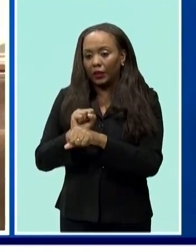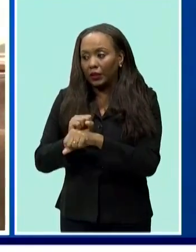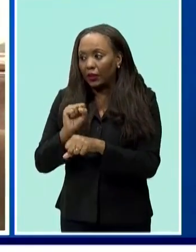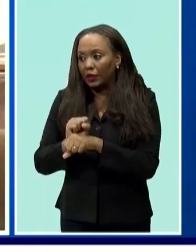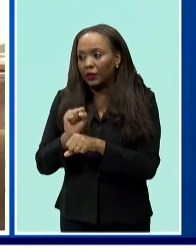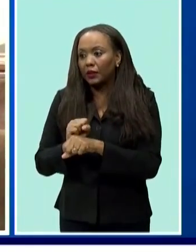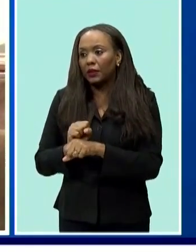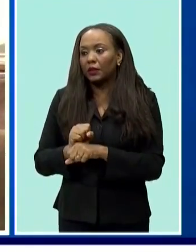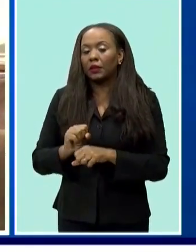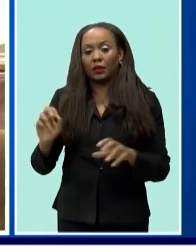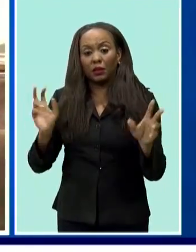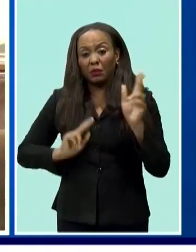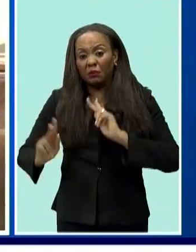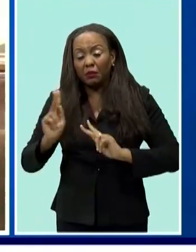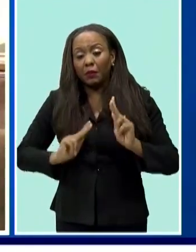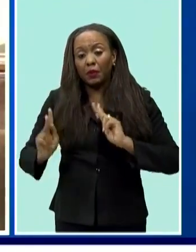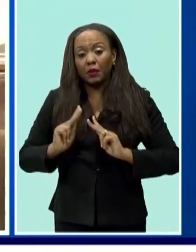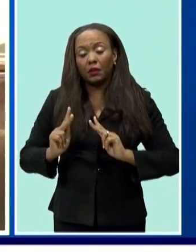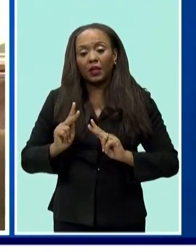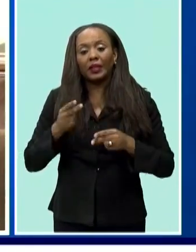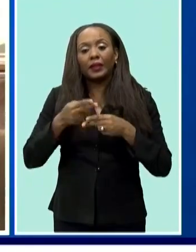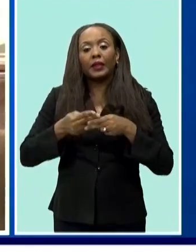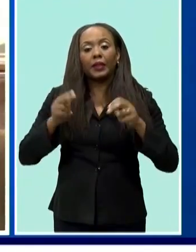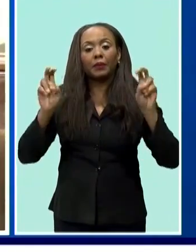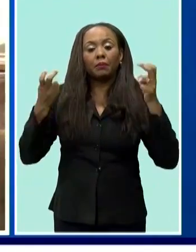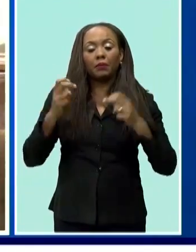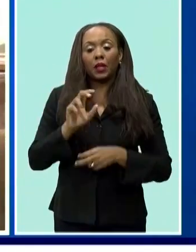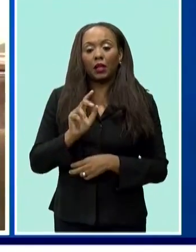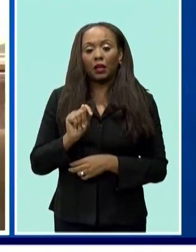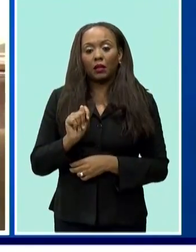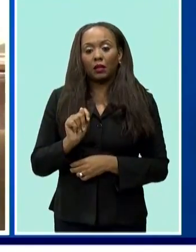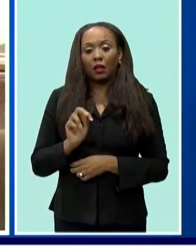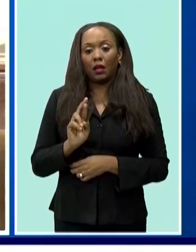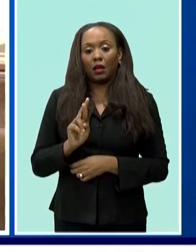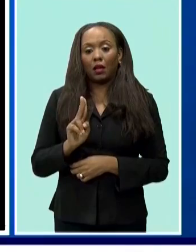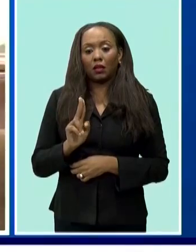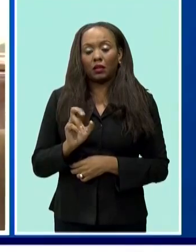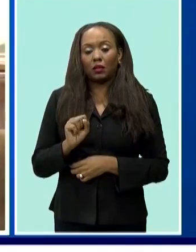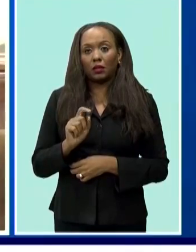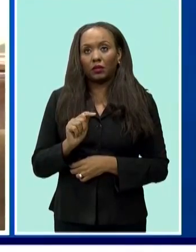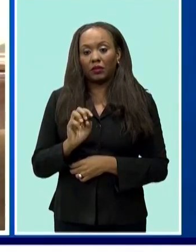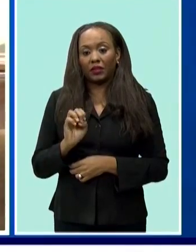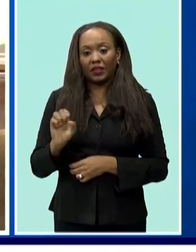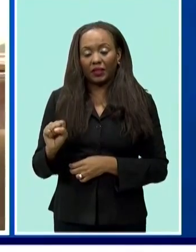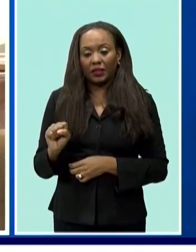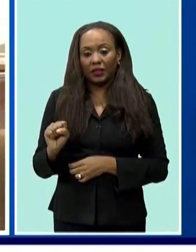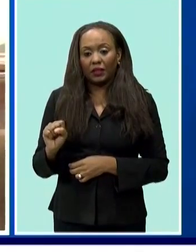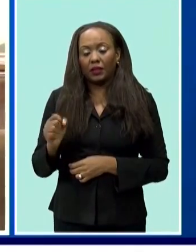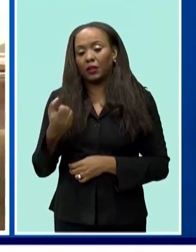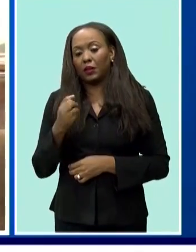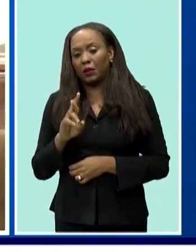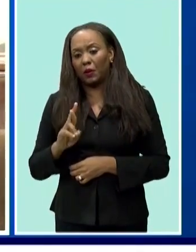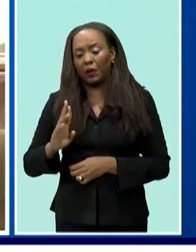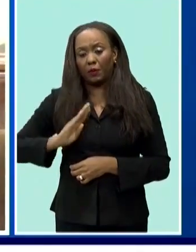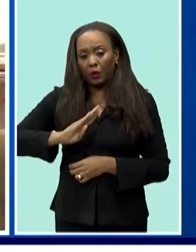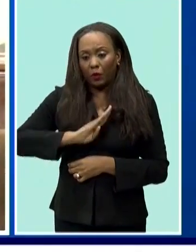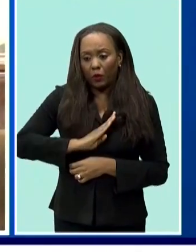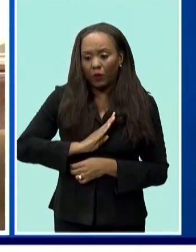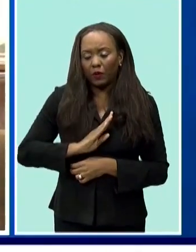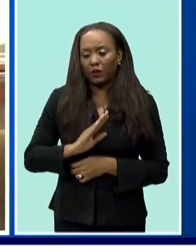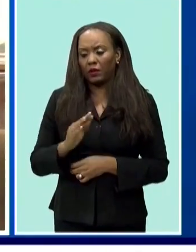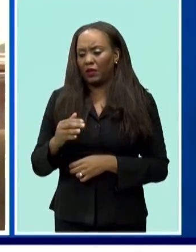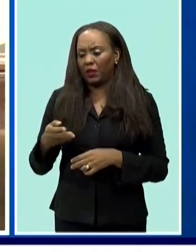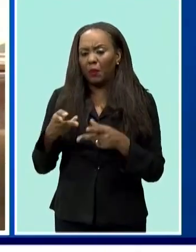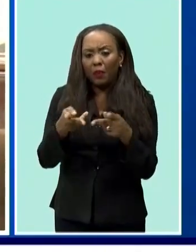the trustees. You will have to provide information on any properties that they own. You